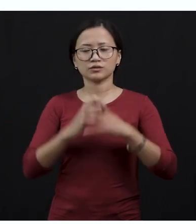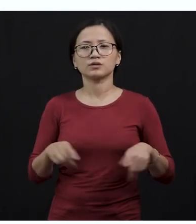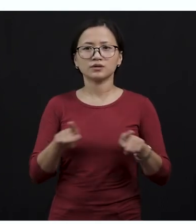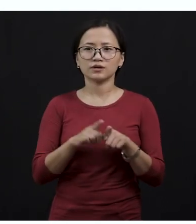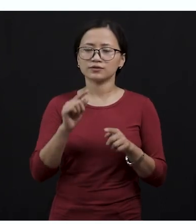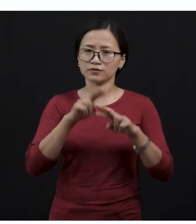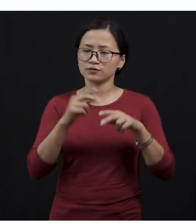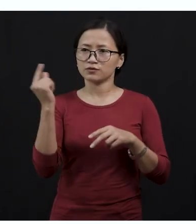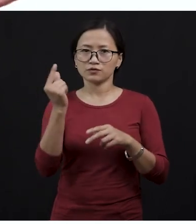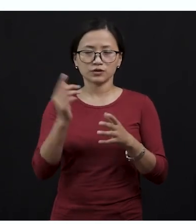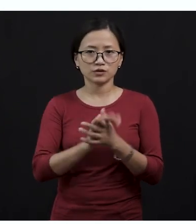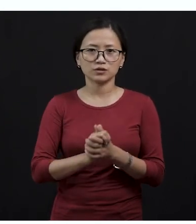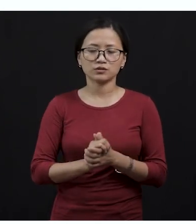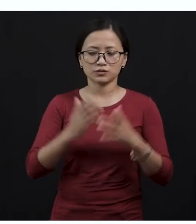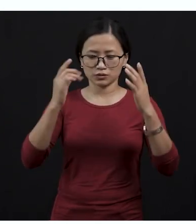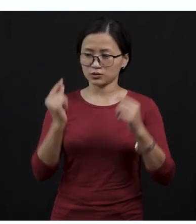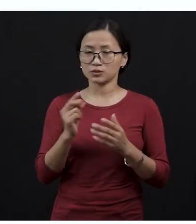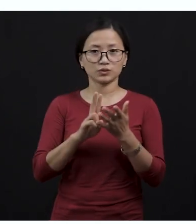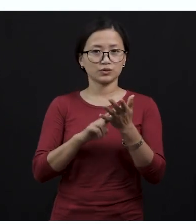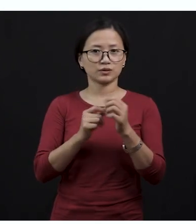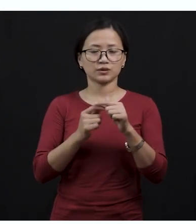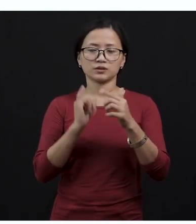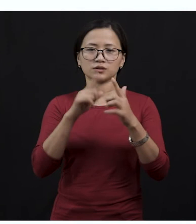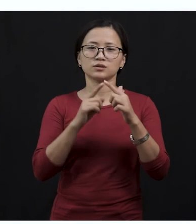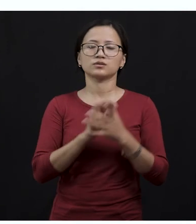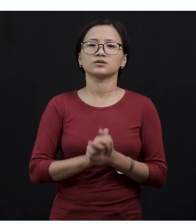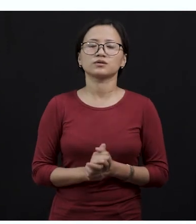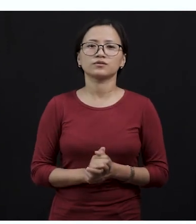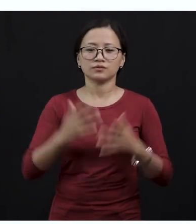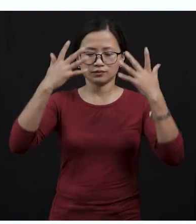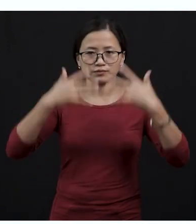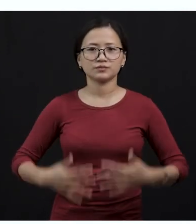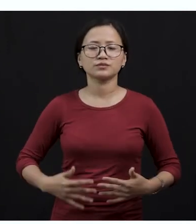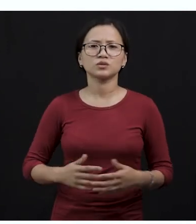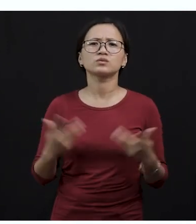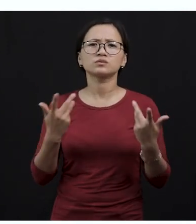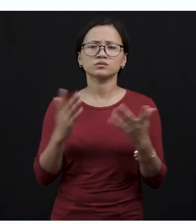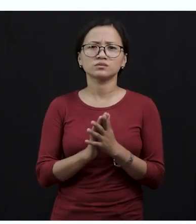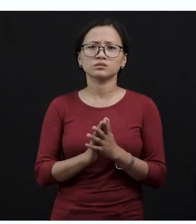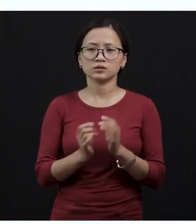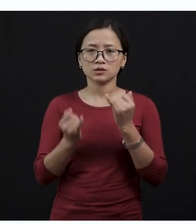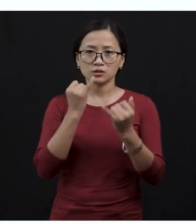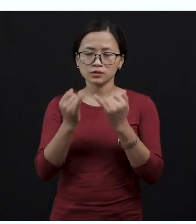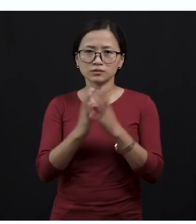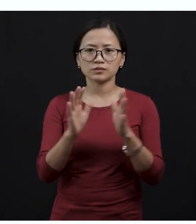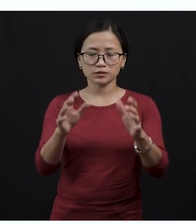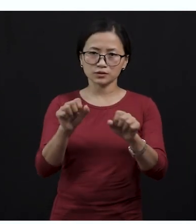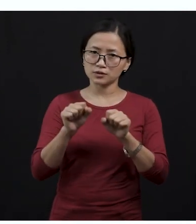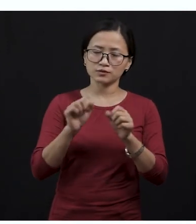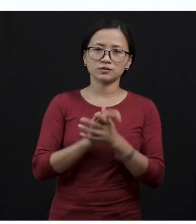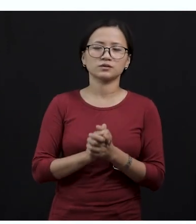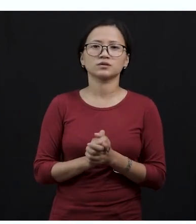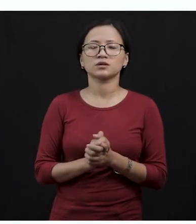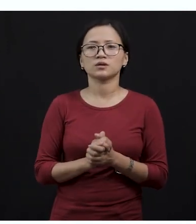life. They are the building blocks of life, isn't it? Who discovered cell? Robert Hooke in